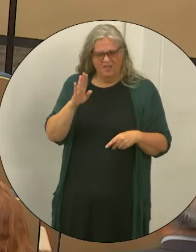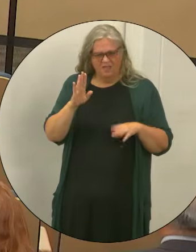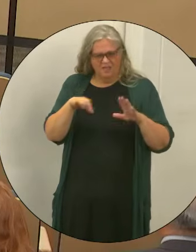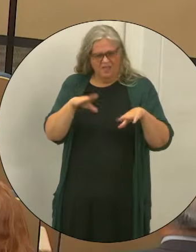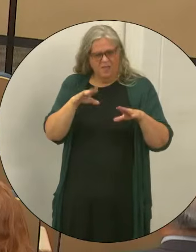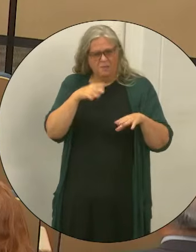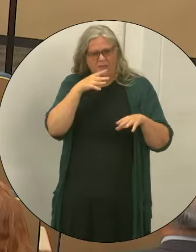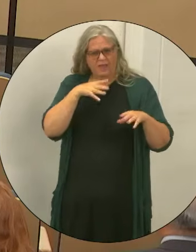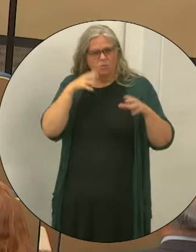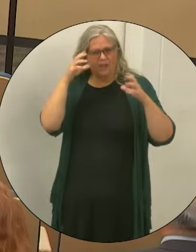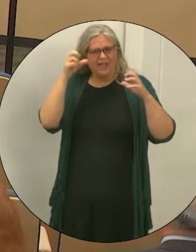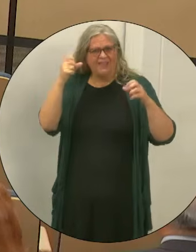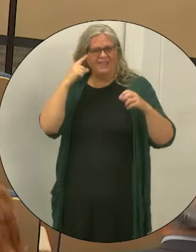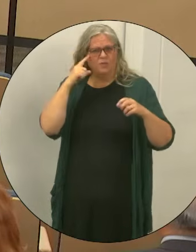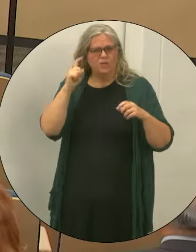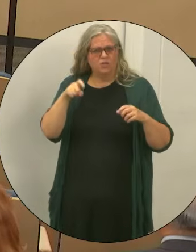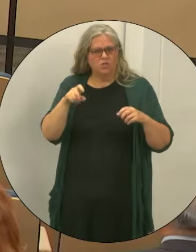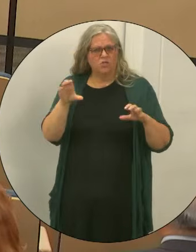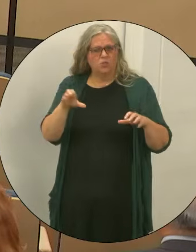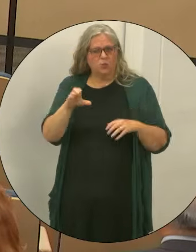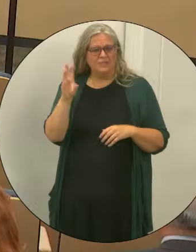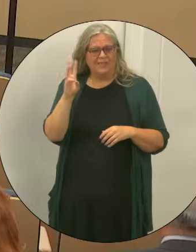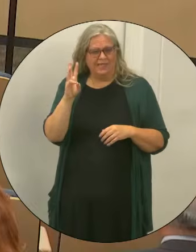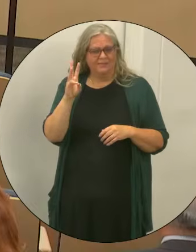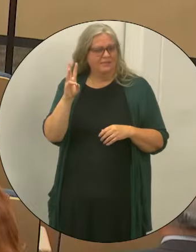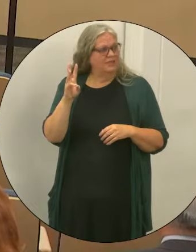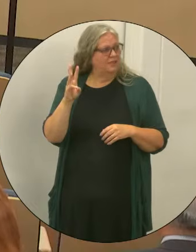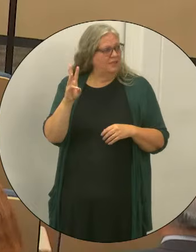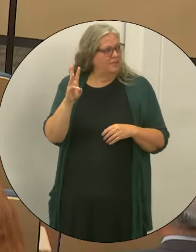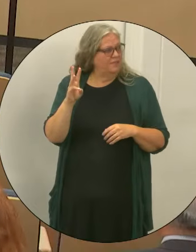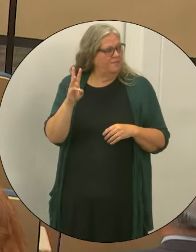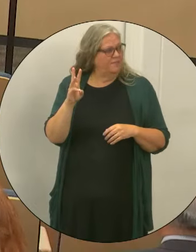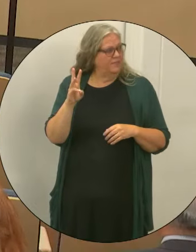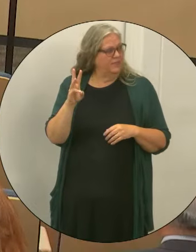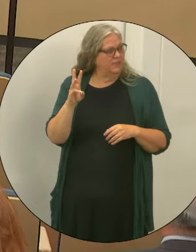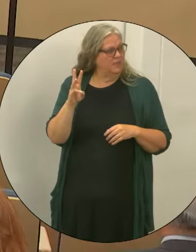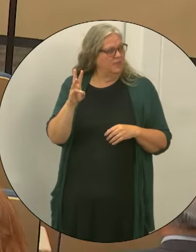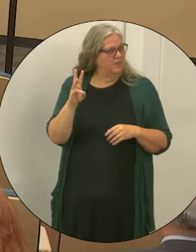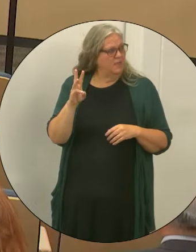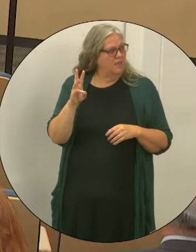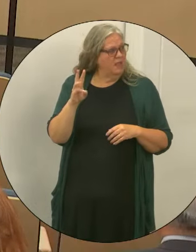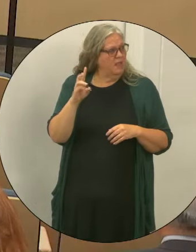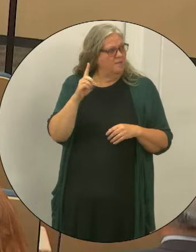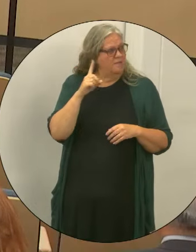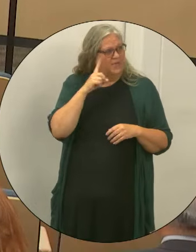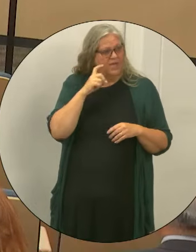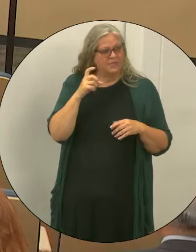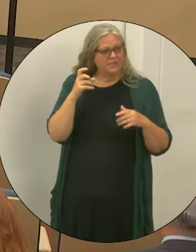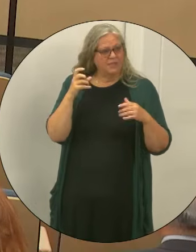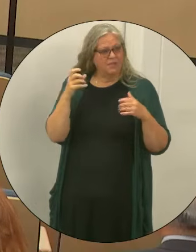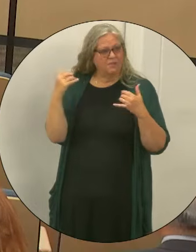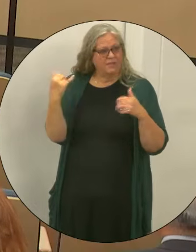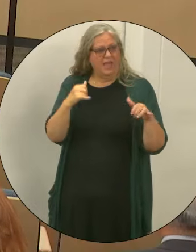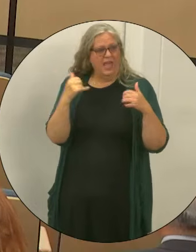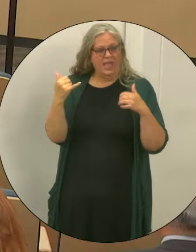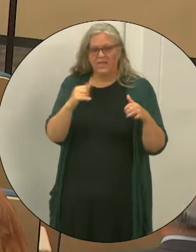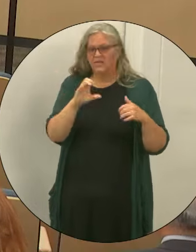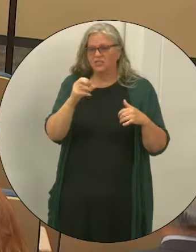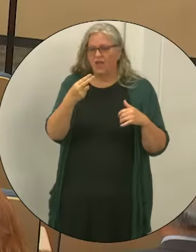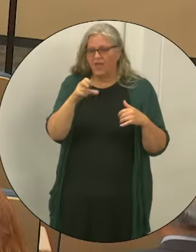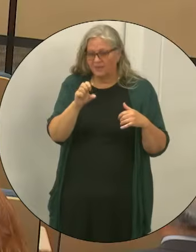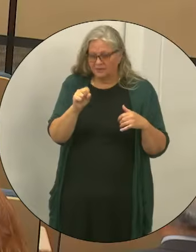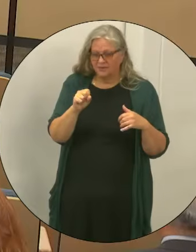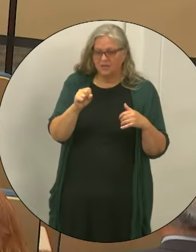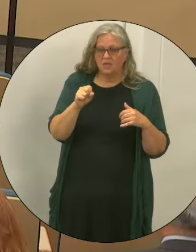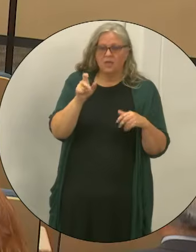at least do 6, and here's why. Because this is like a playing chess, right? People are going to take on